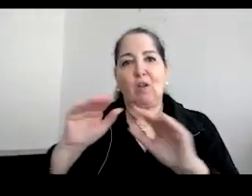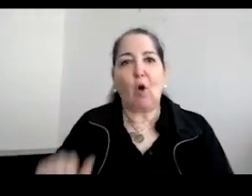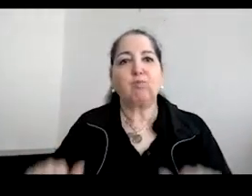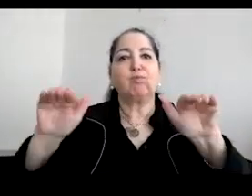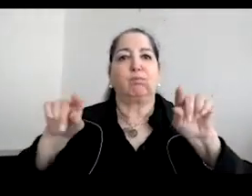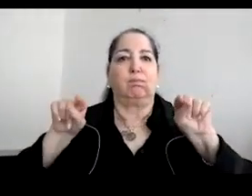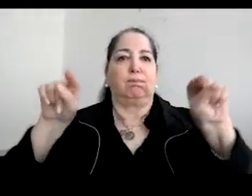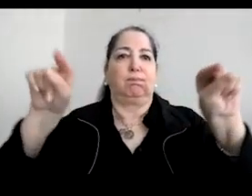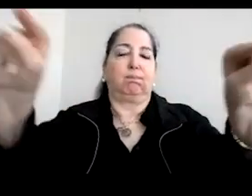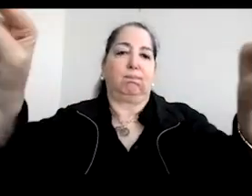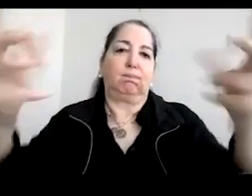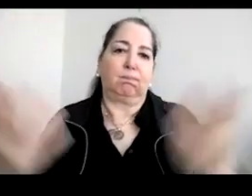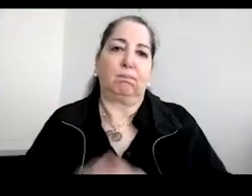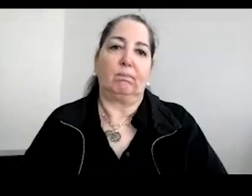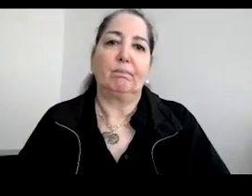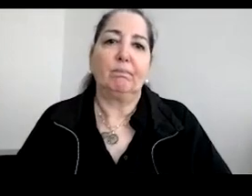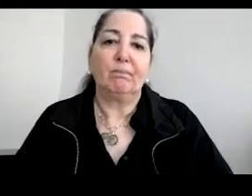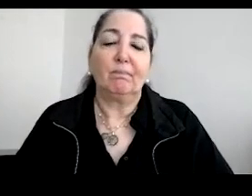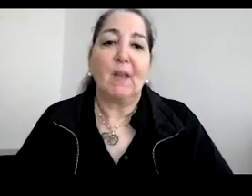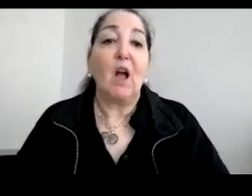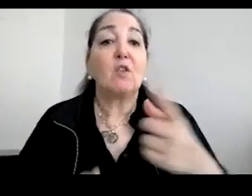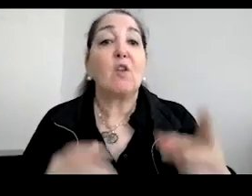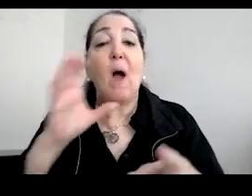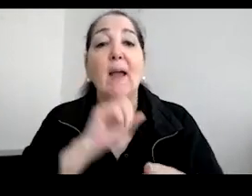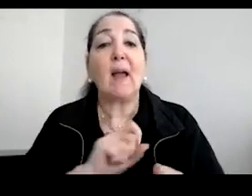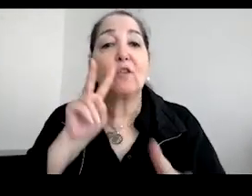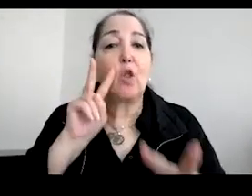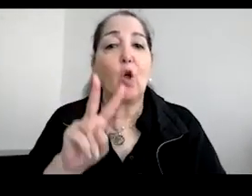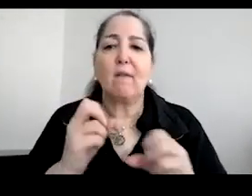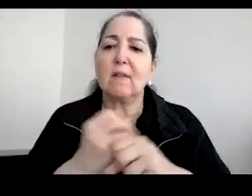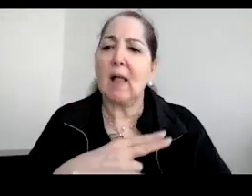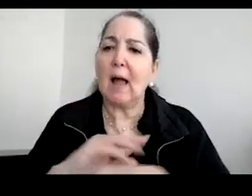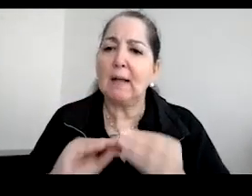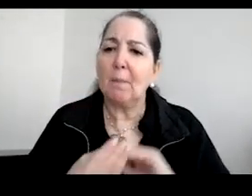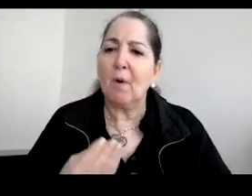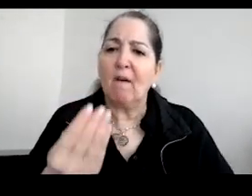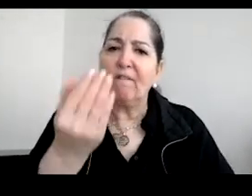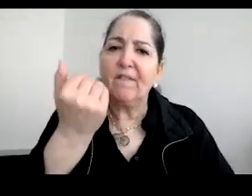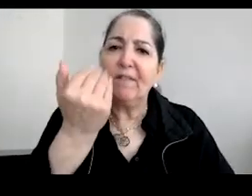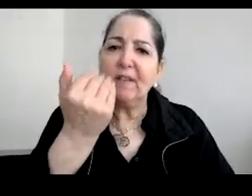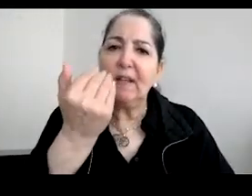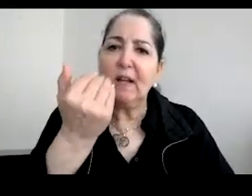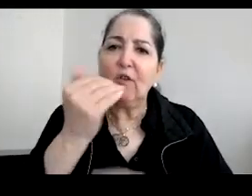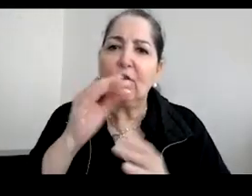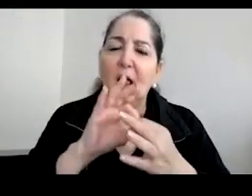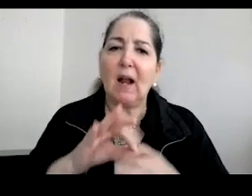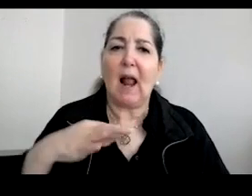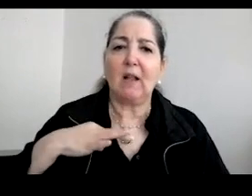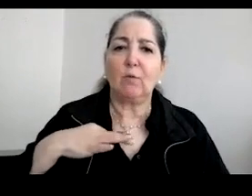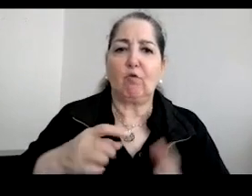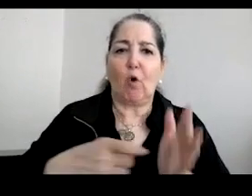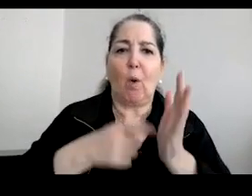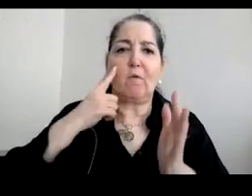I'm looking back at your slides, I think this is going over the slide 15, regarding the eligibility requirements for